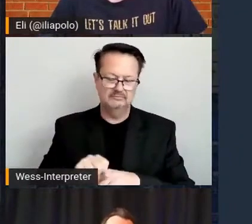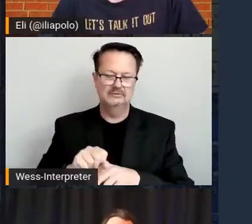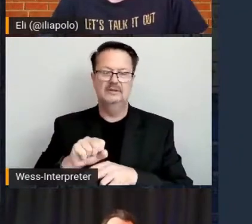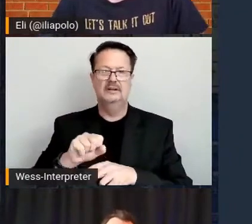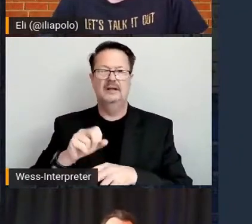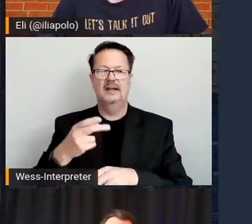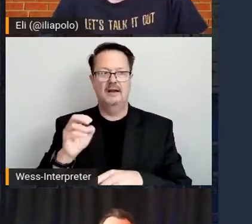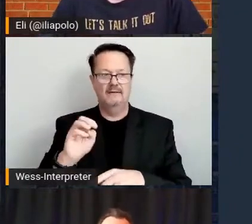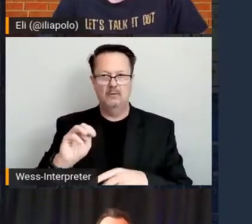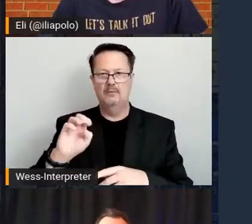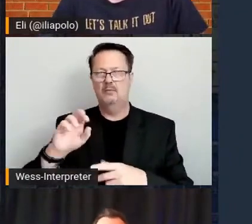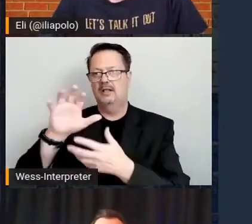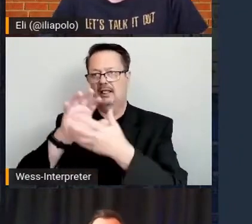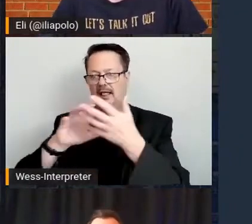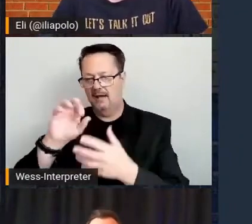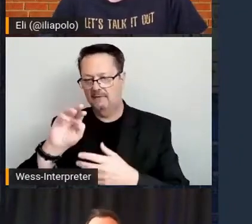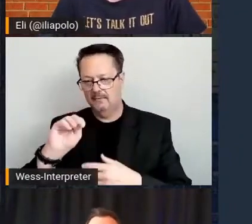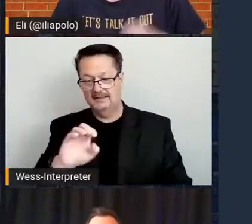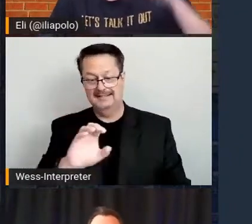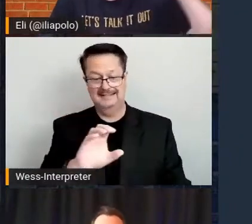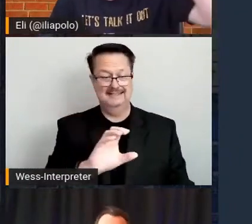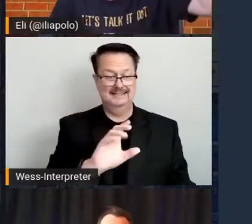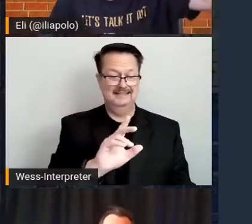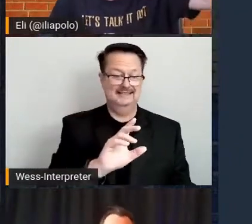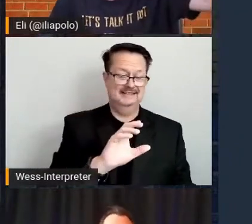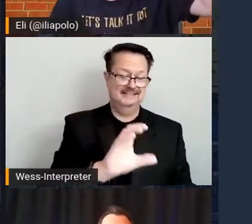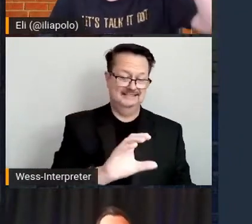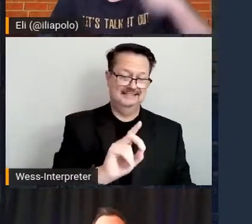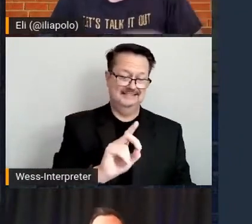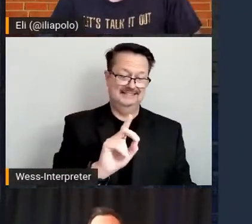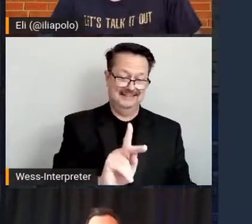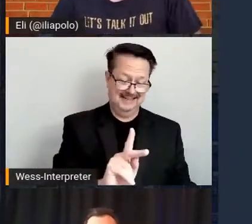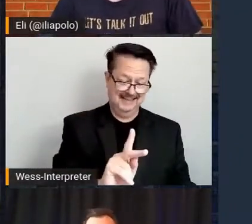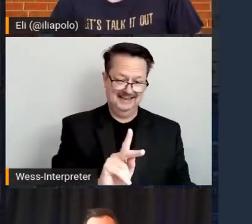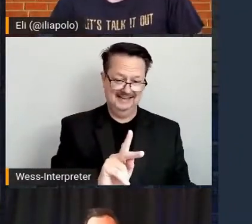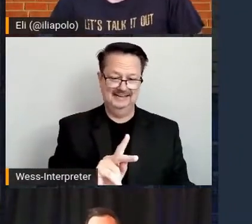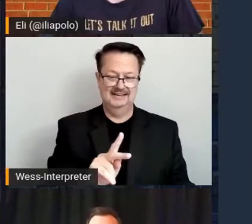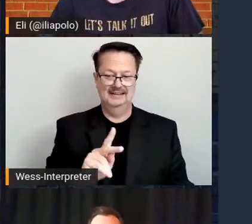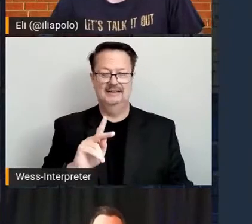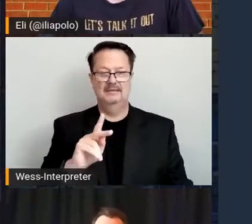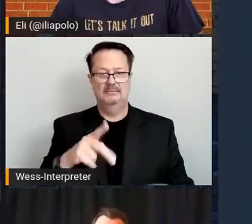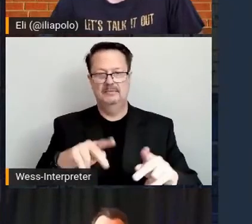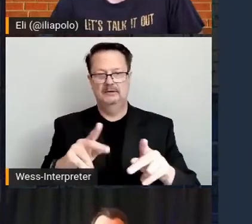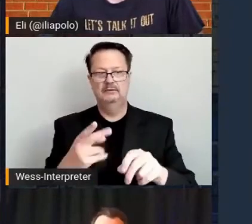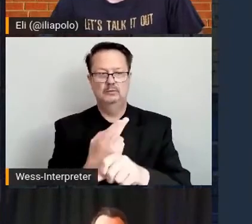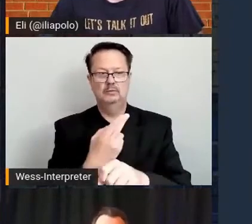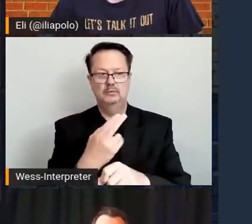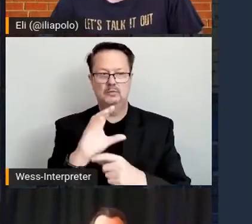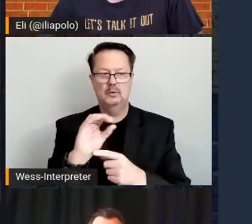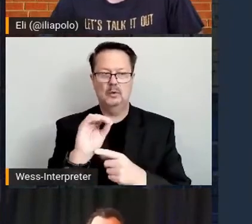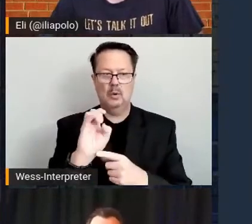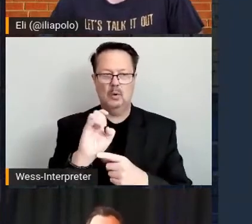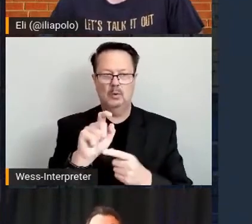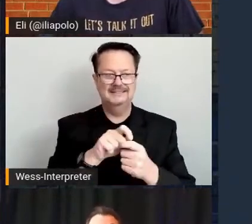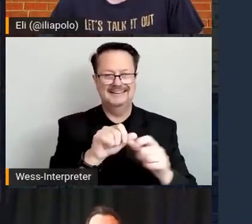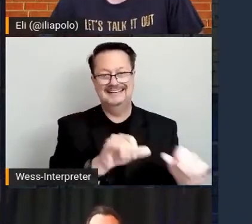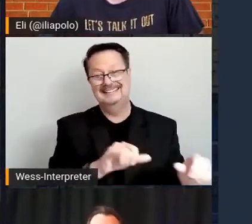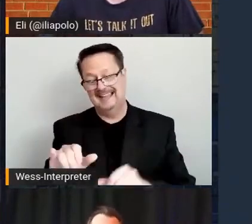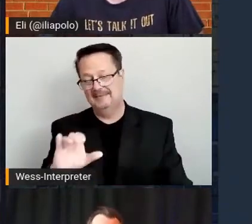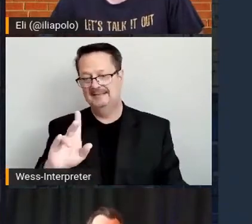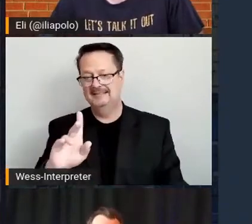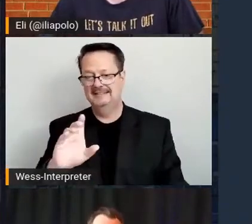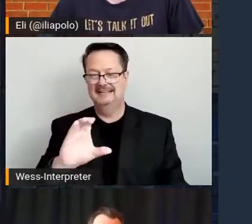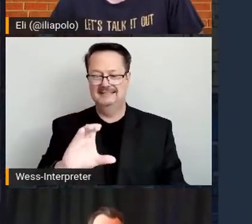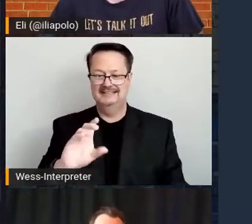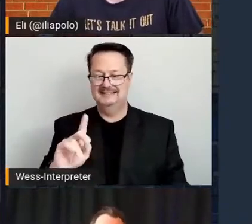AWS resources, the CDK allows you to do that with code exactly the same way that CDK8s is doing